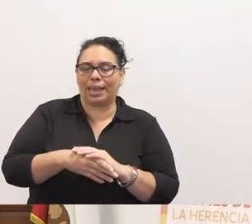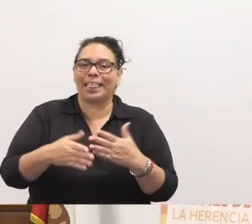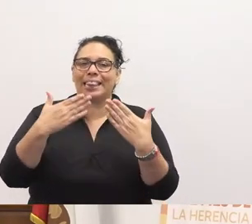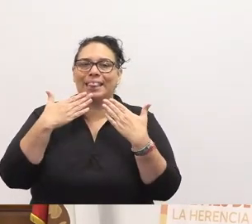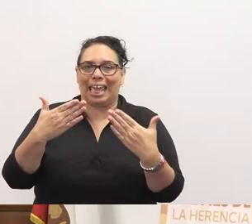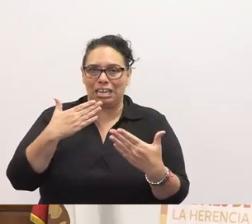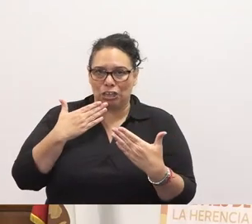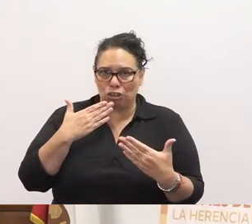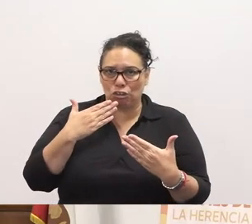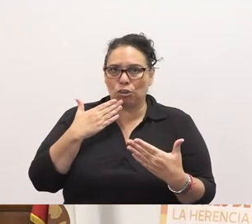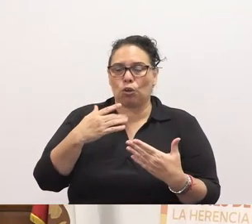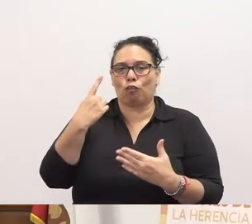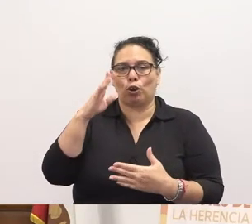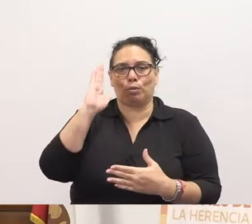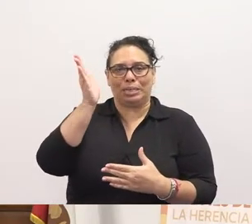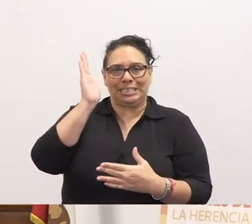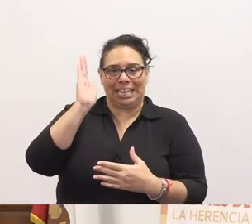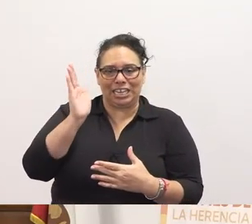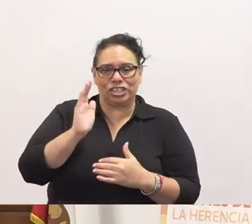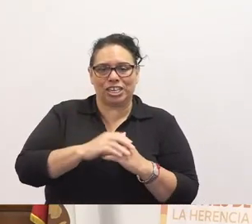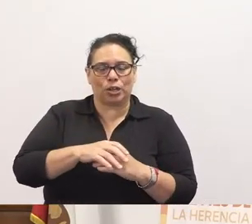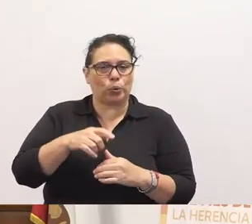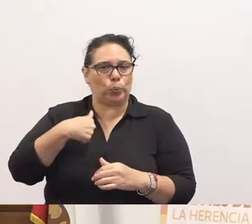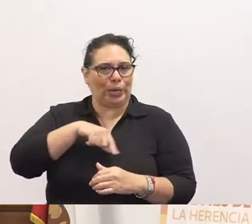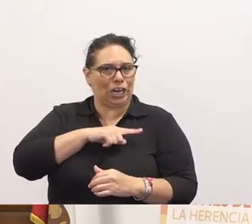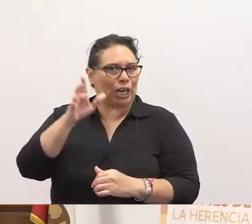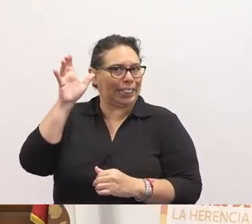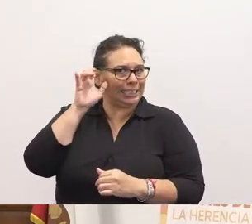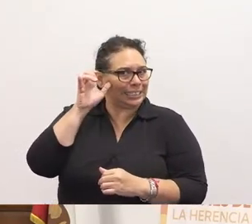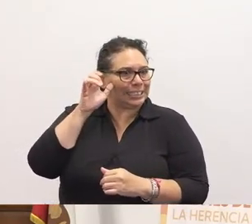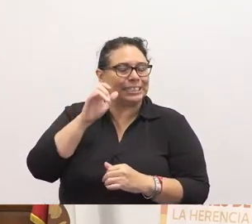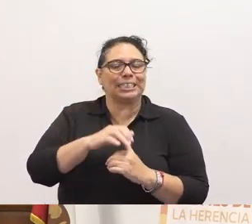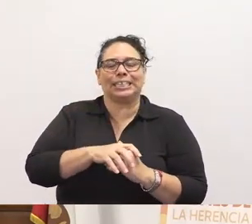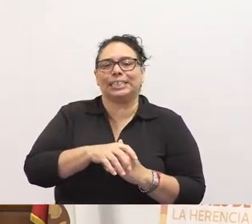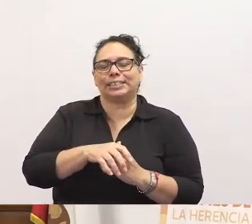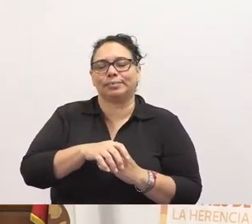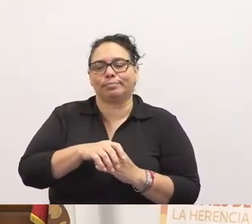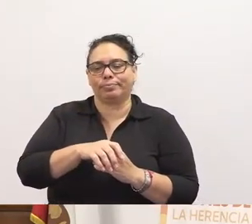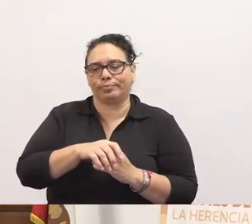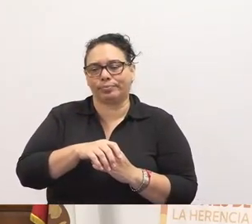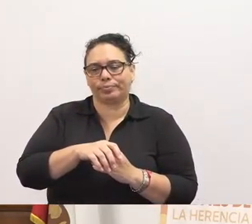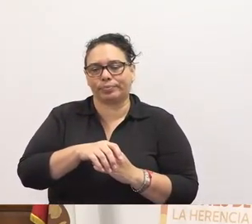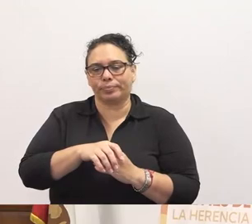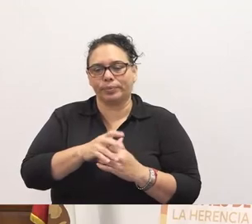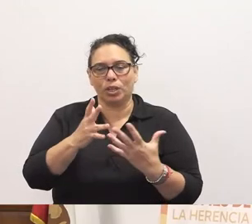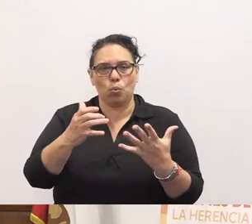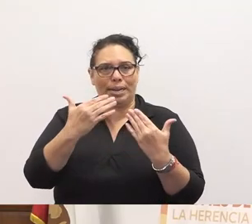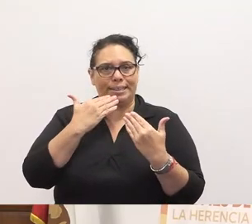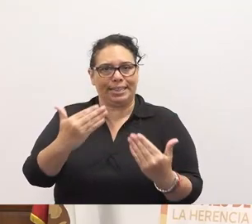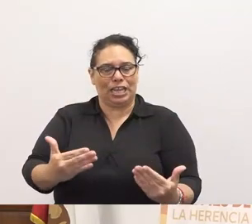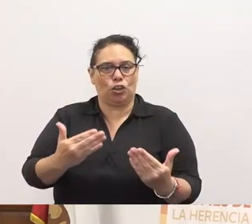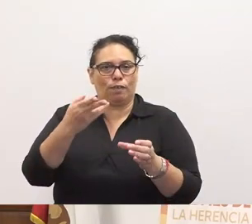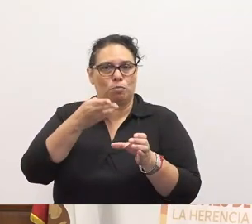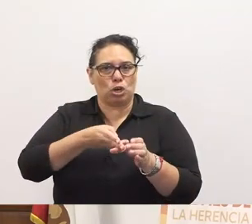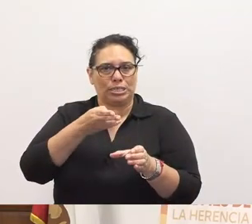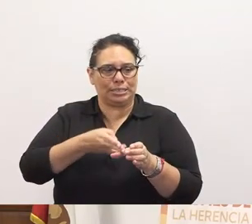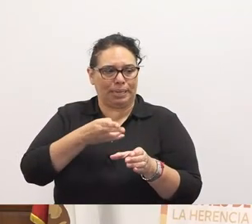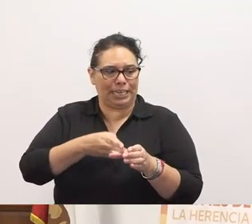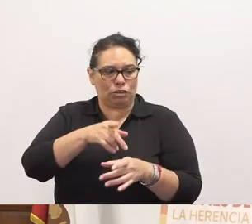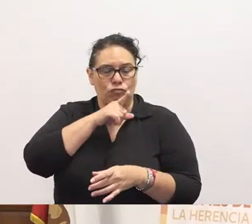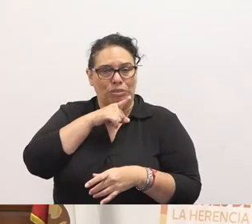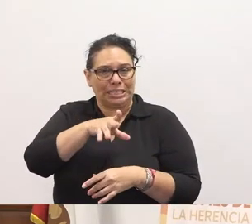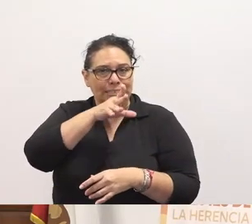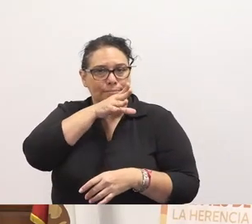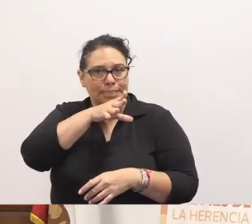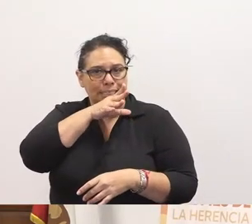thank you very much for the presentation. We are listening. We hear you. I want to thank you for participating and really